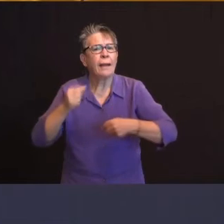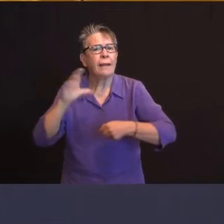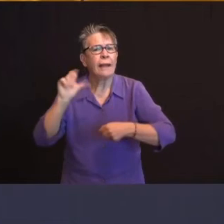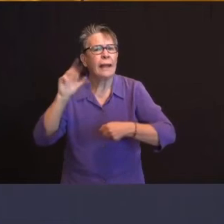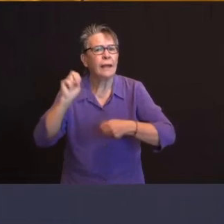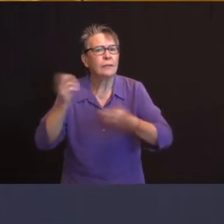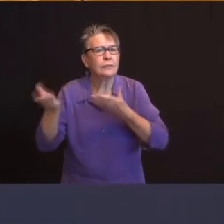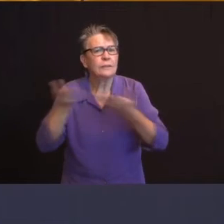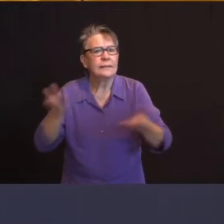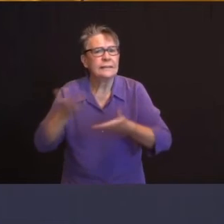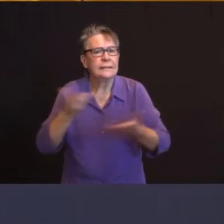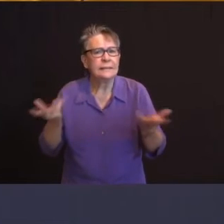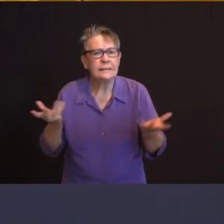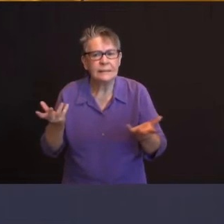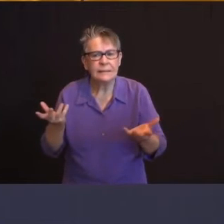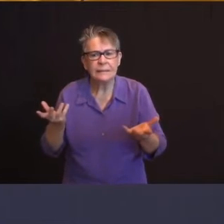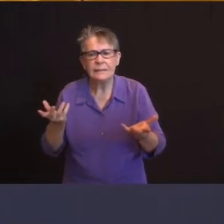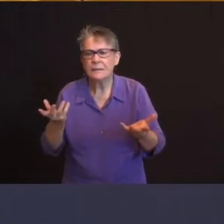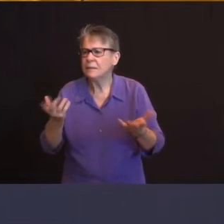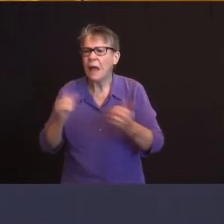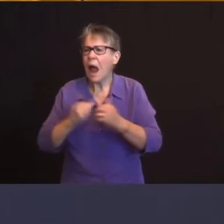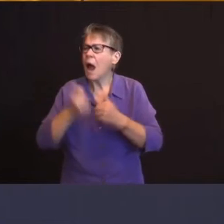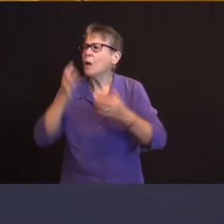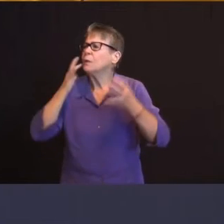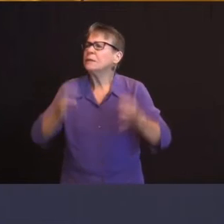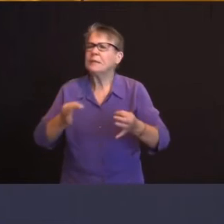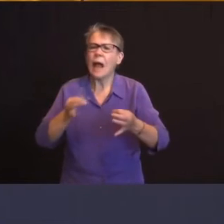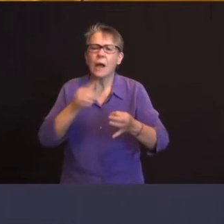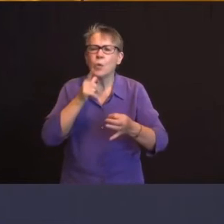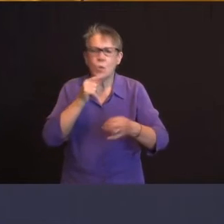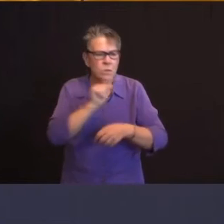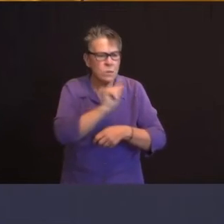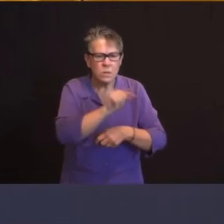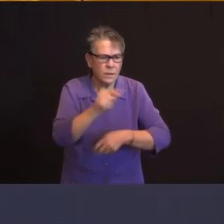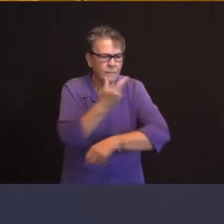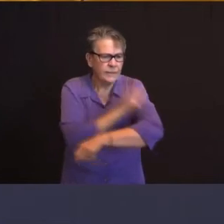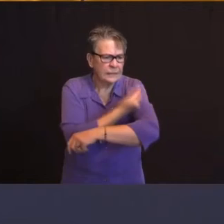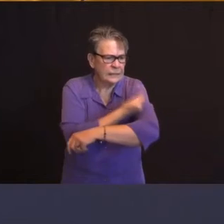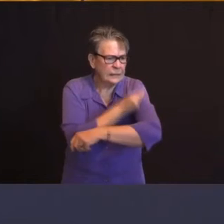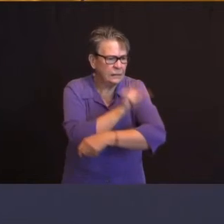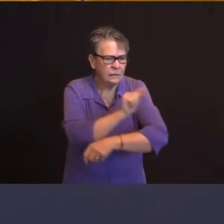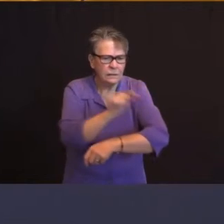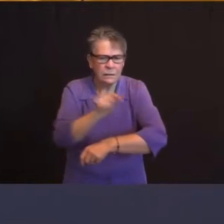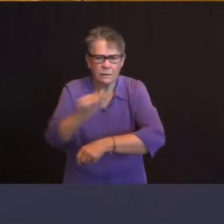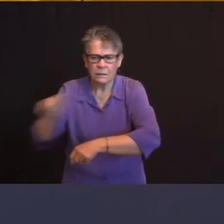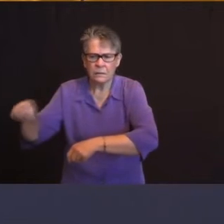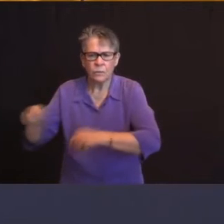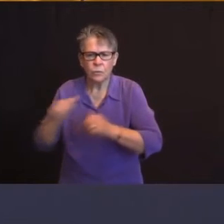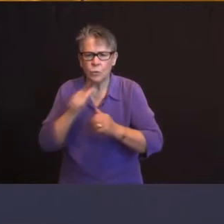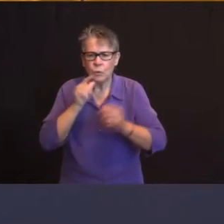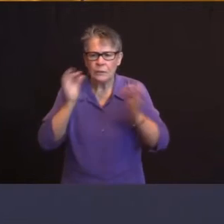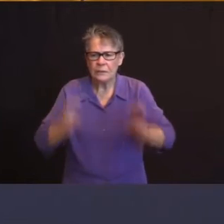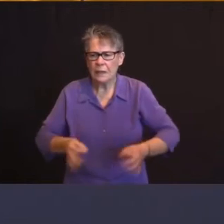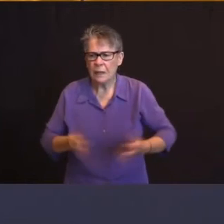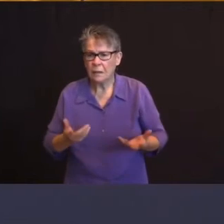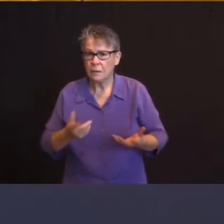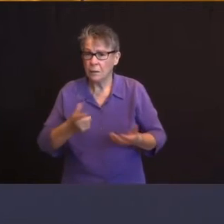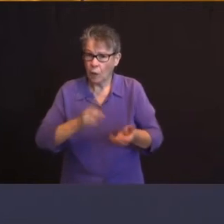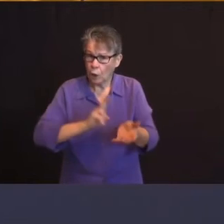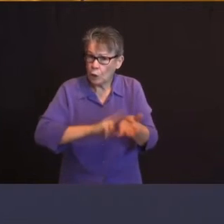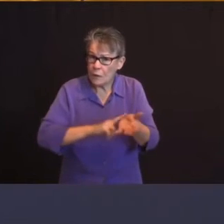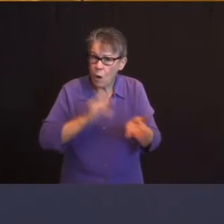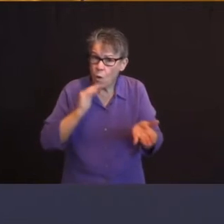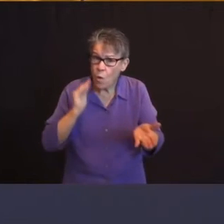and Walgreens, included in that 76,000 number, or is that separate? Would you consider taking executive action to collect and